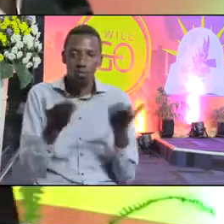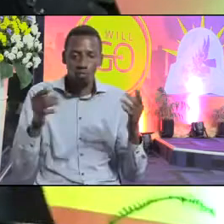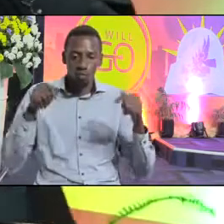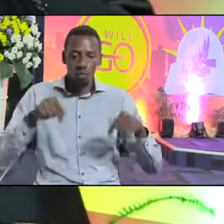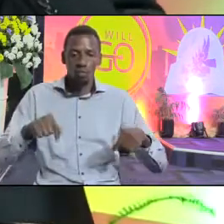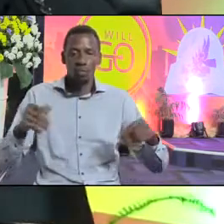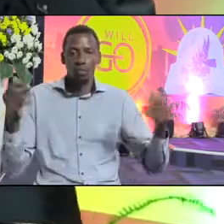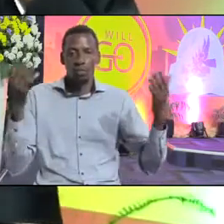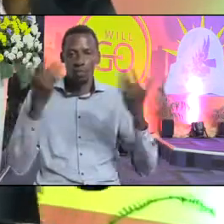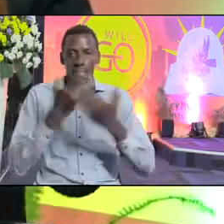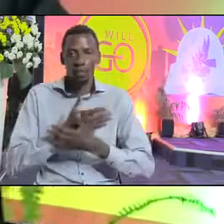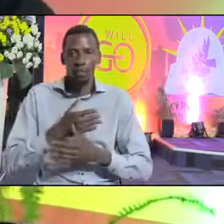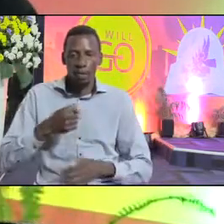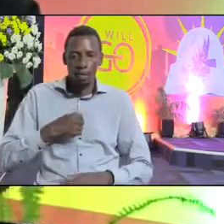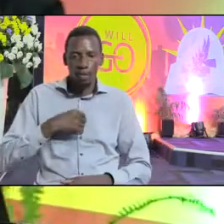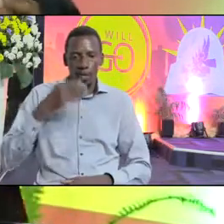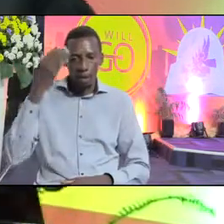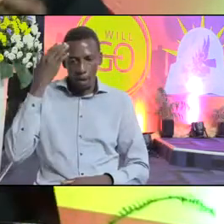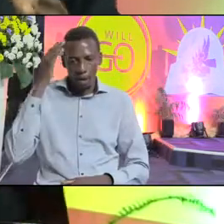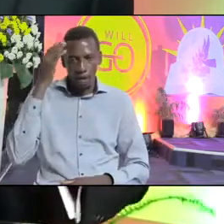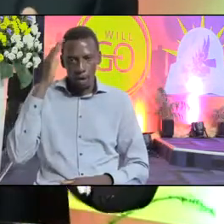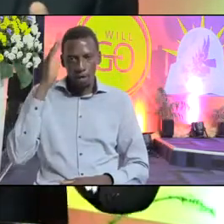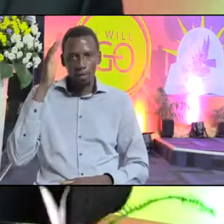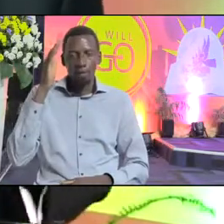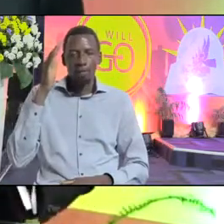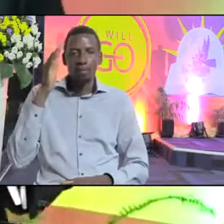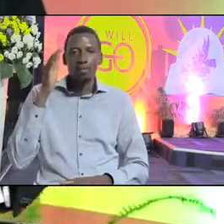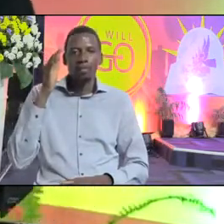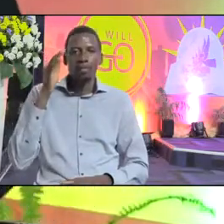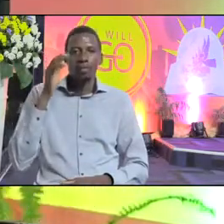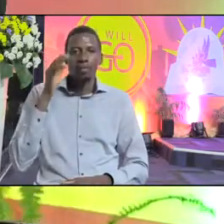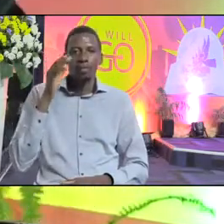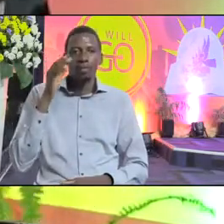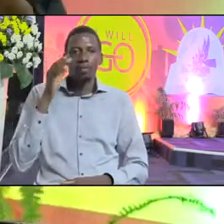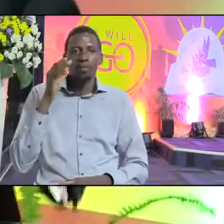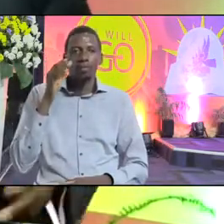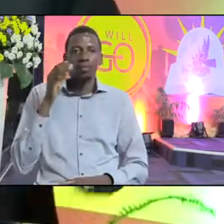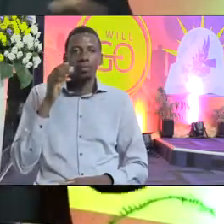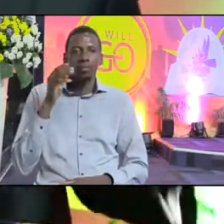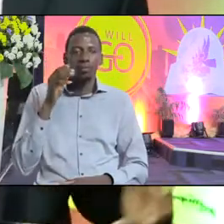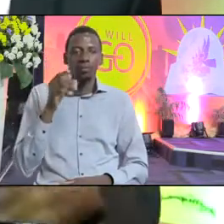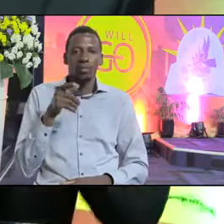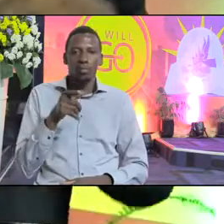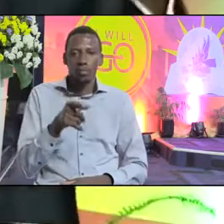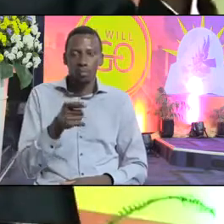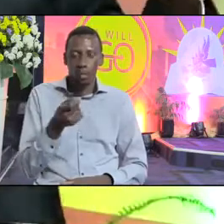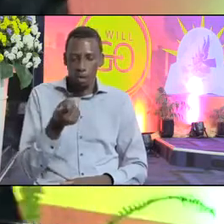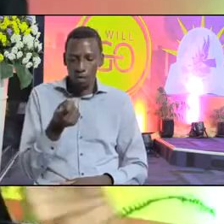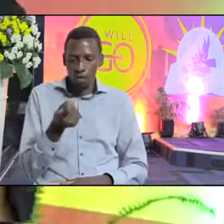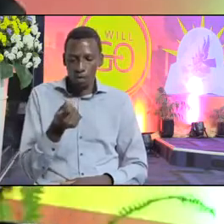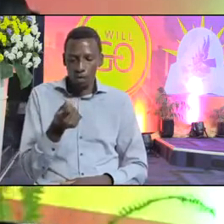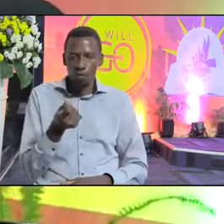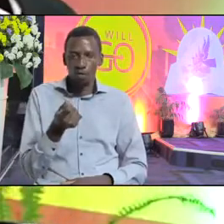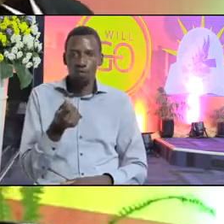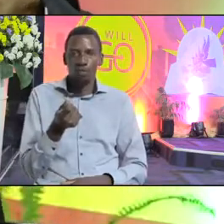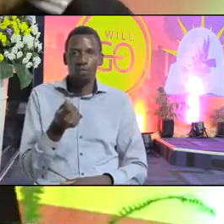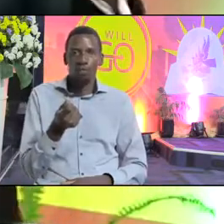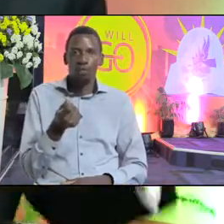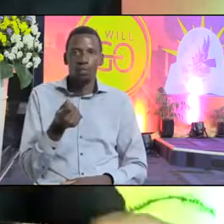aware that one does not usually seek to preach from these few rather